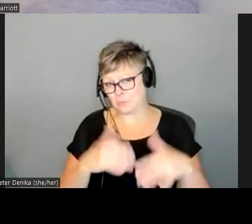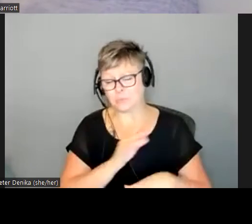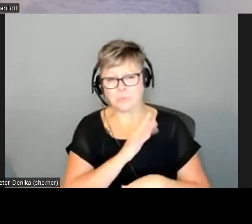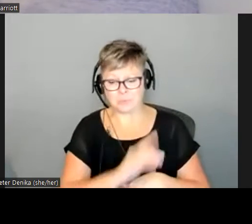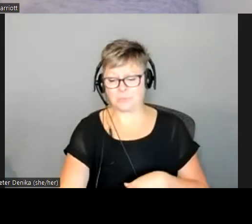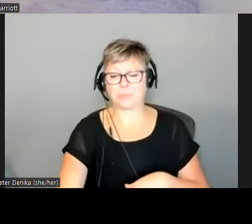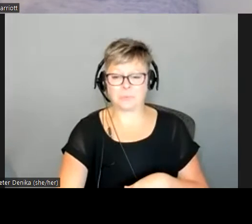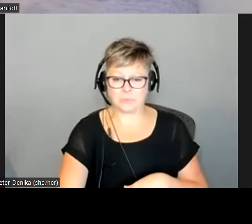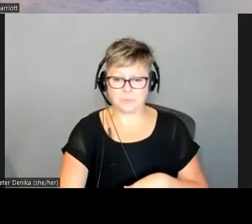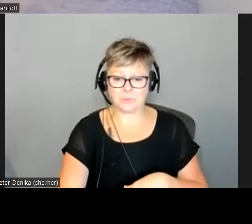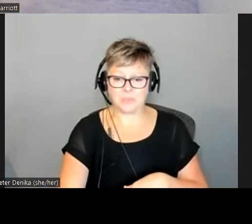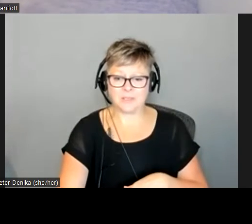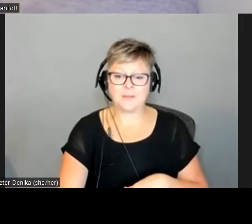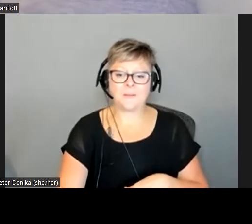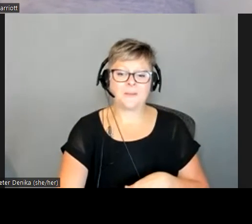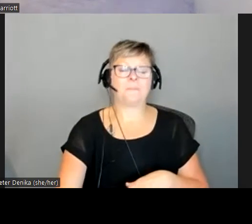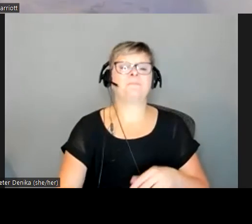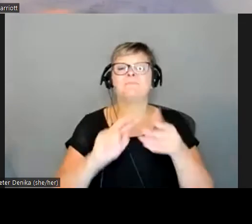land medicines are, and